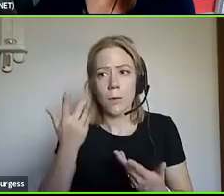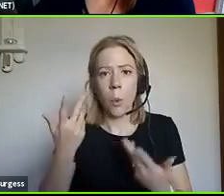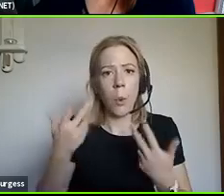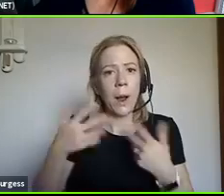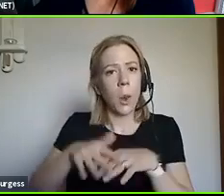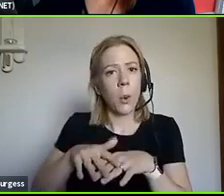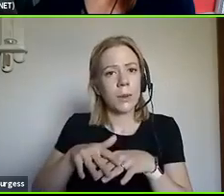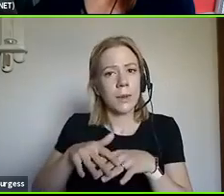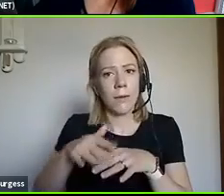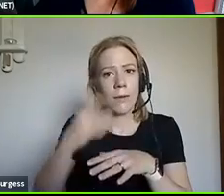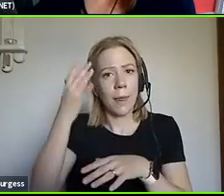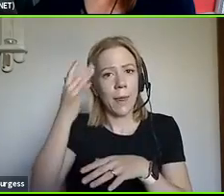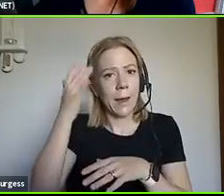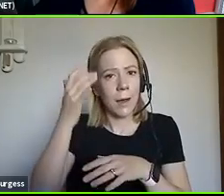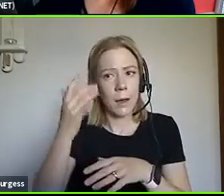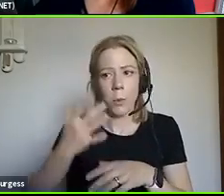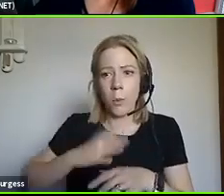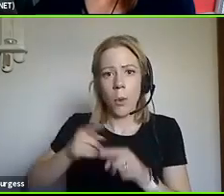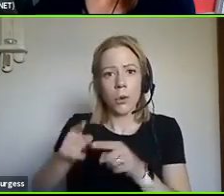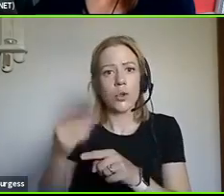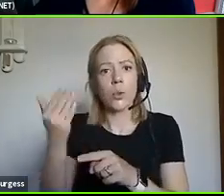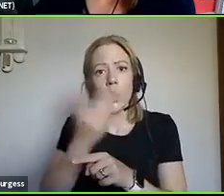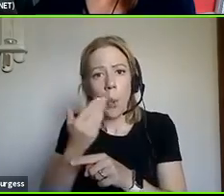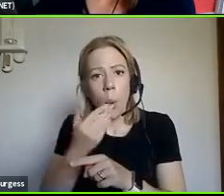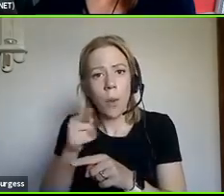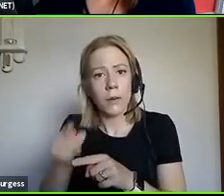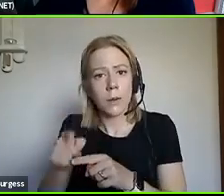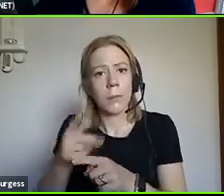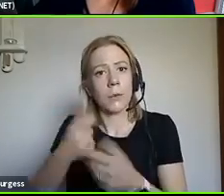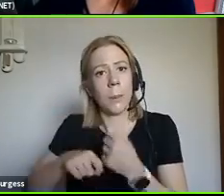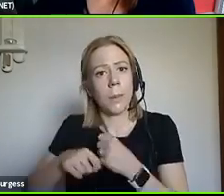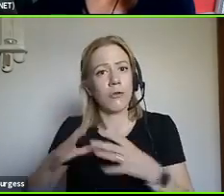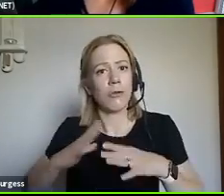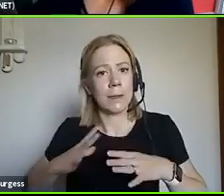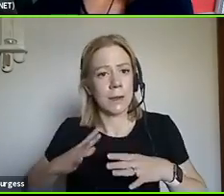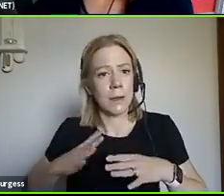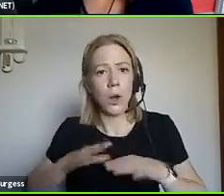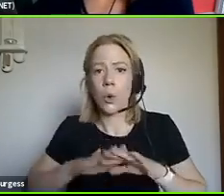be looking to schools to be ready, rather than